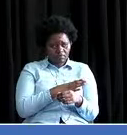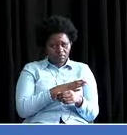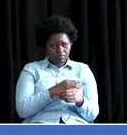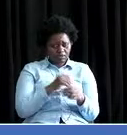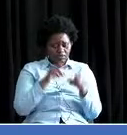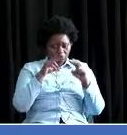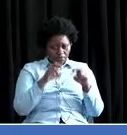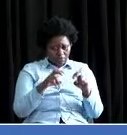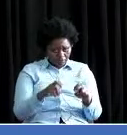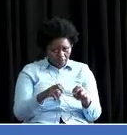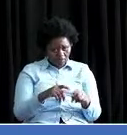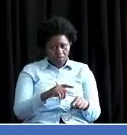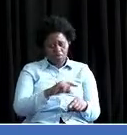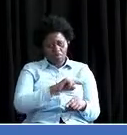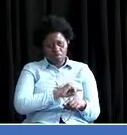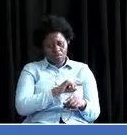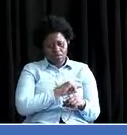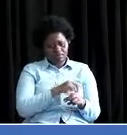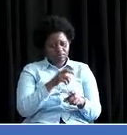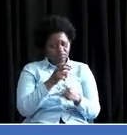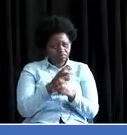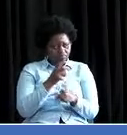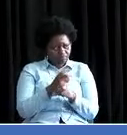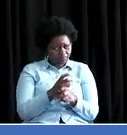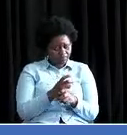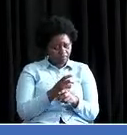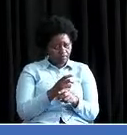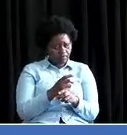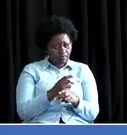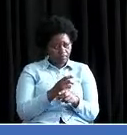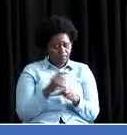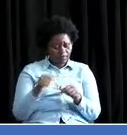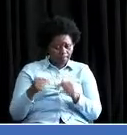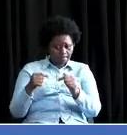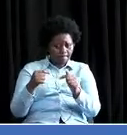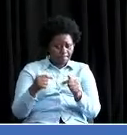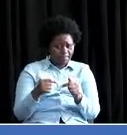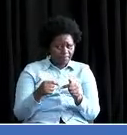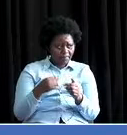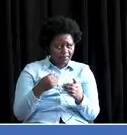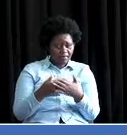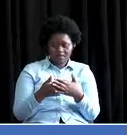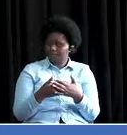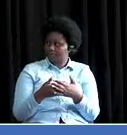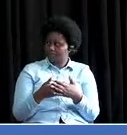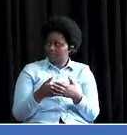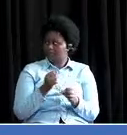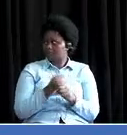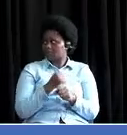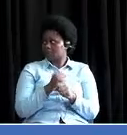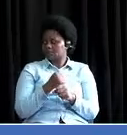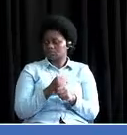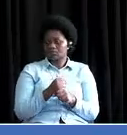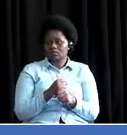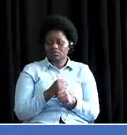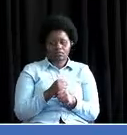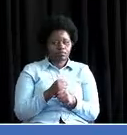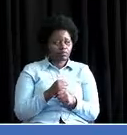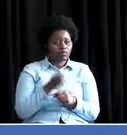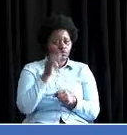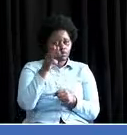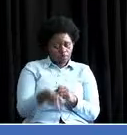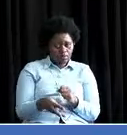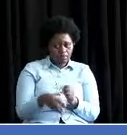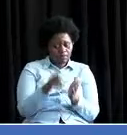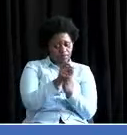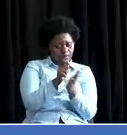be investigated because he's being very disruptive, and I think you need to take drastic measures against Councillor Mnagati. But we'll